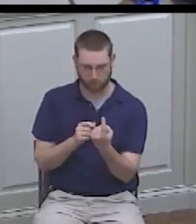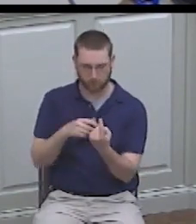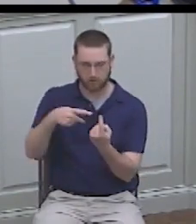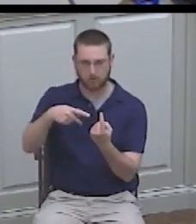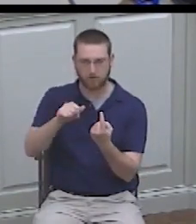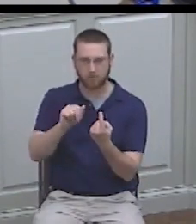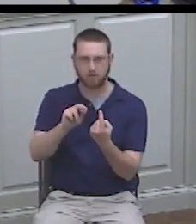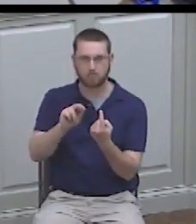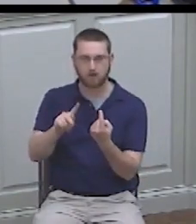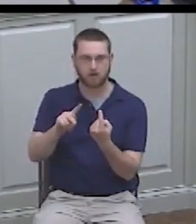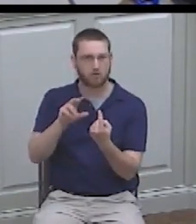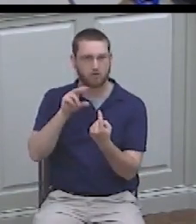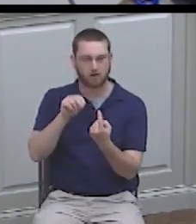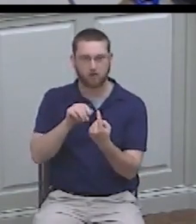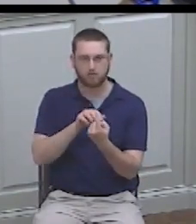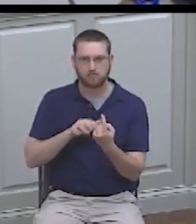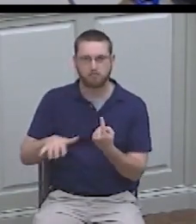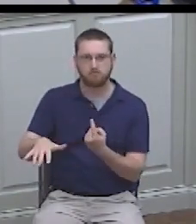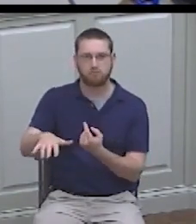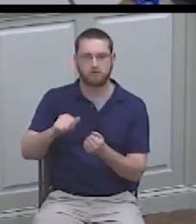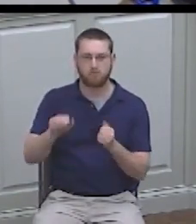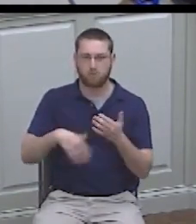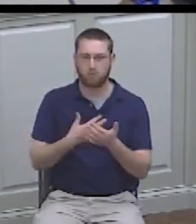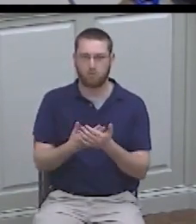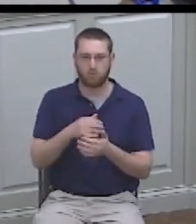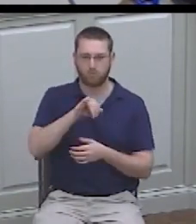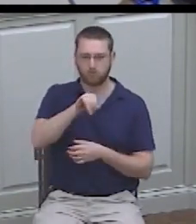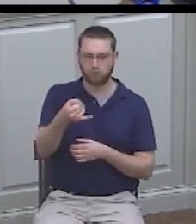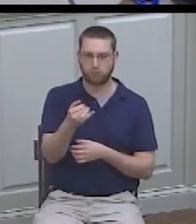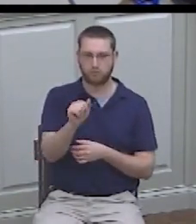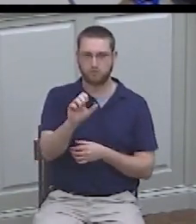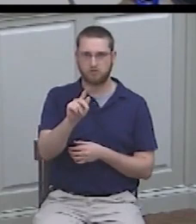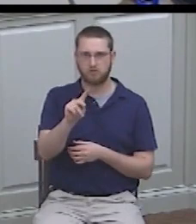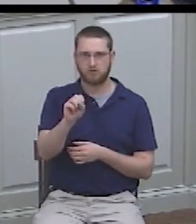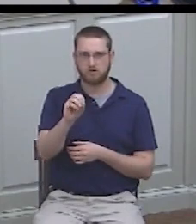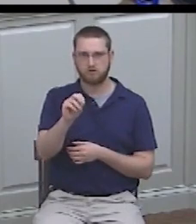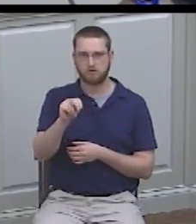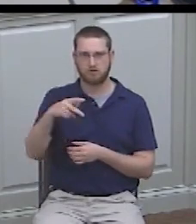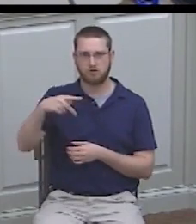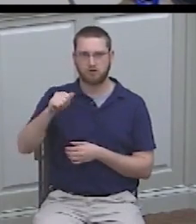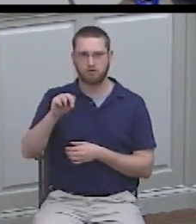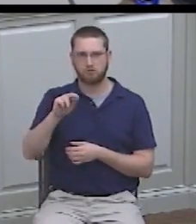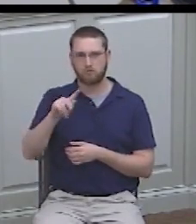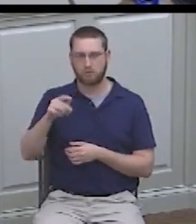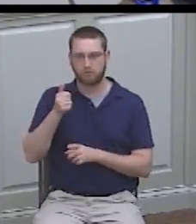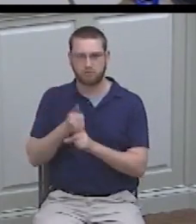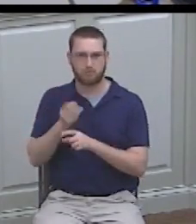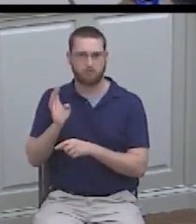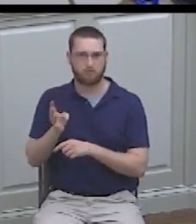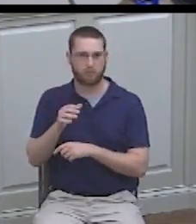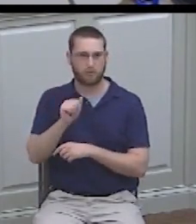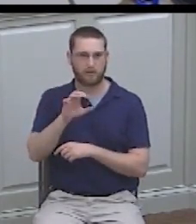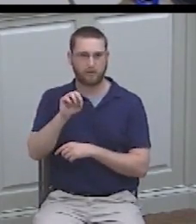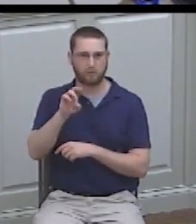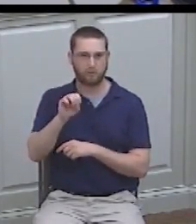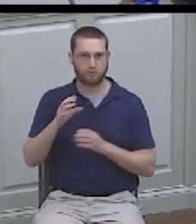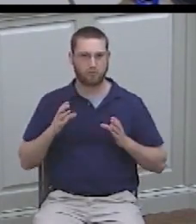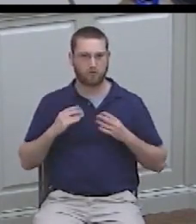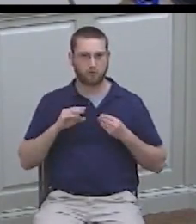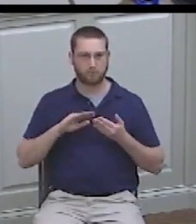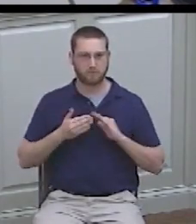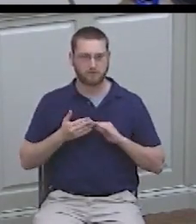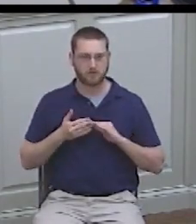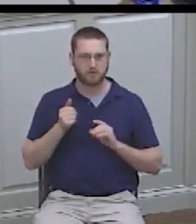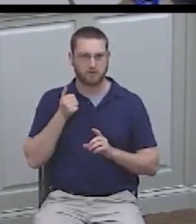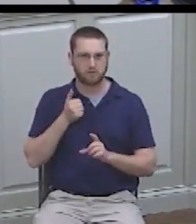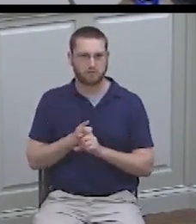so that you maximize the green space that you have. Jackson Park, for example, is a 40-acre park owned by the city, and so